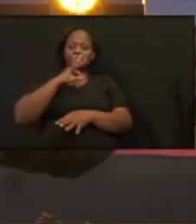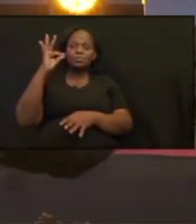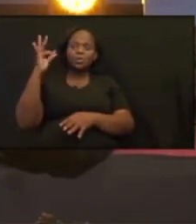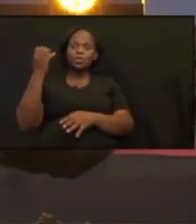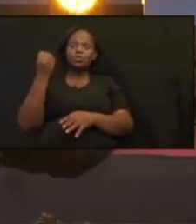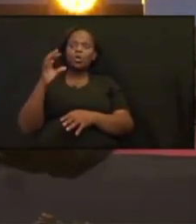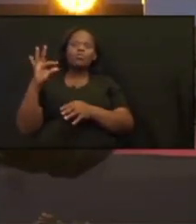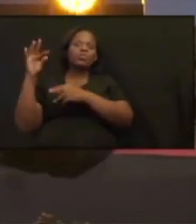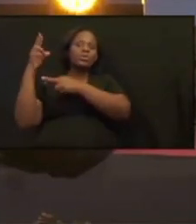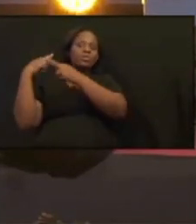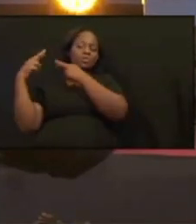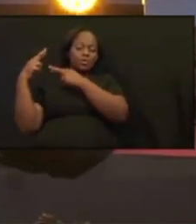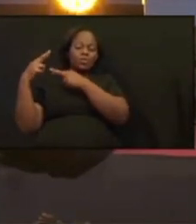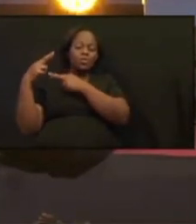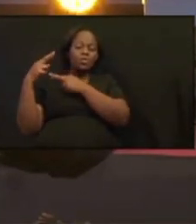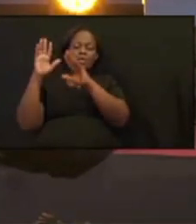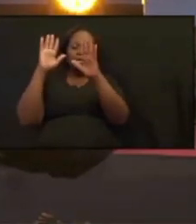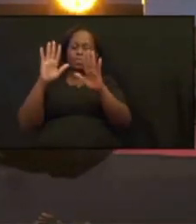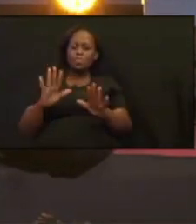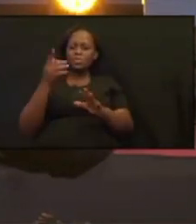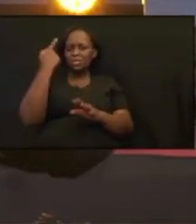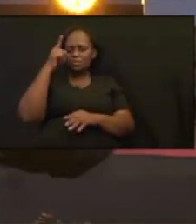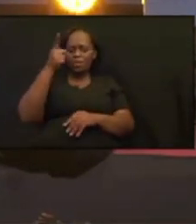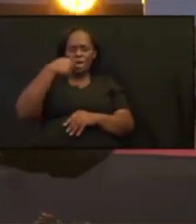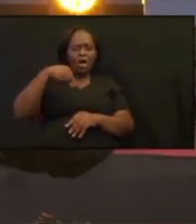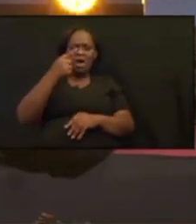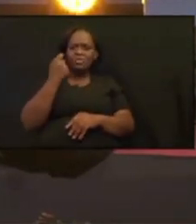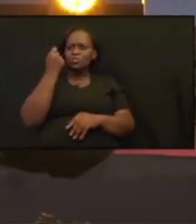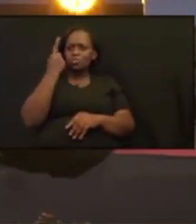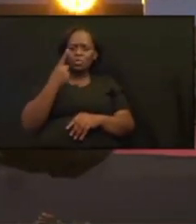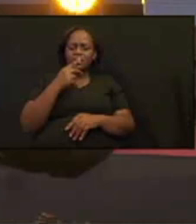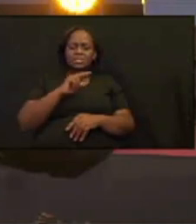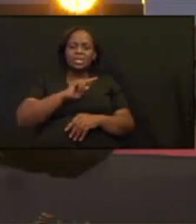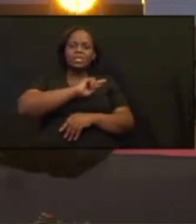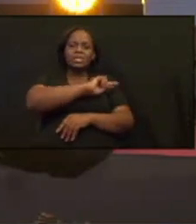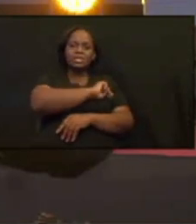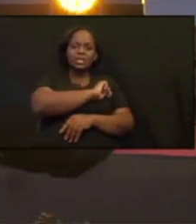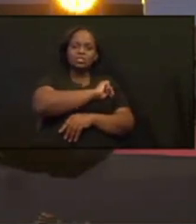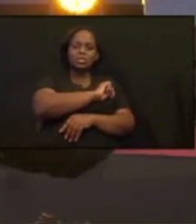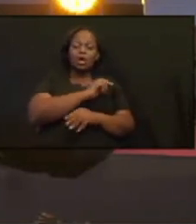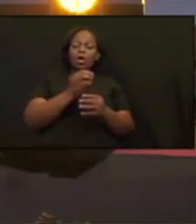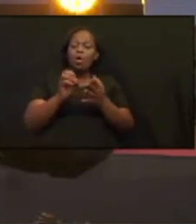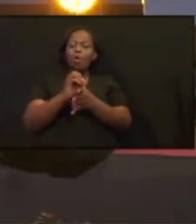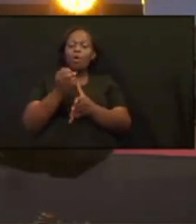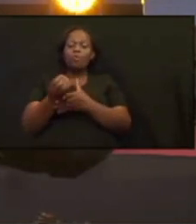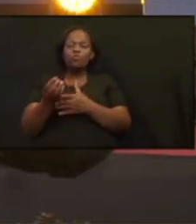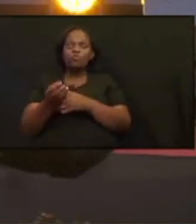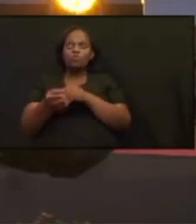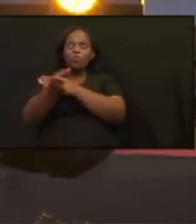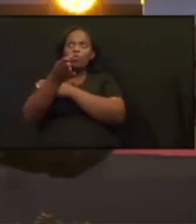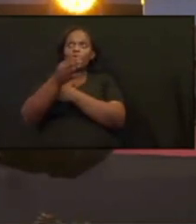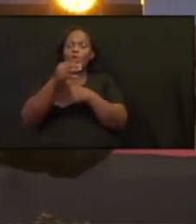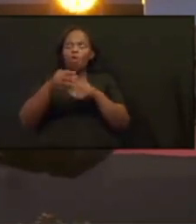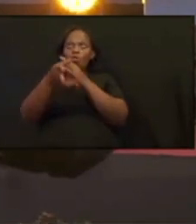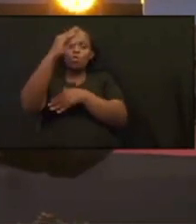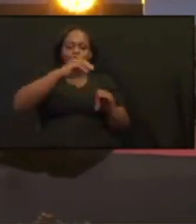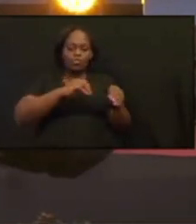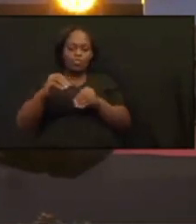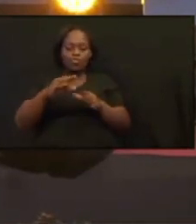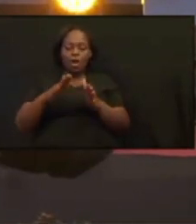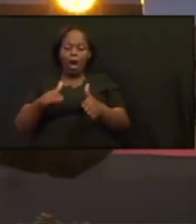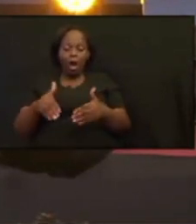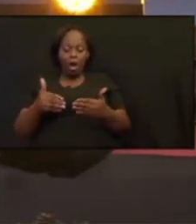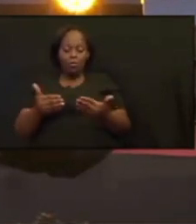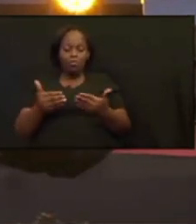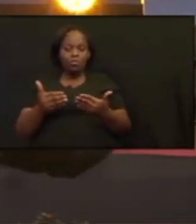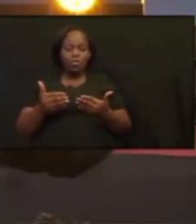it is important for us to understand the nature of the move of God and what it seeks to produce. The move